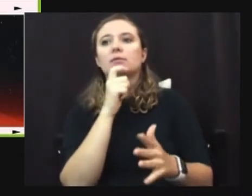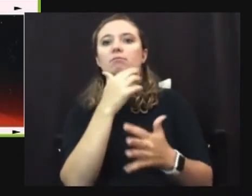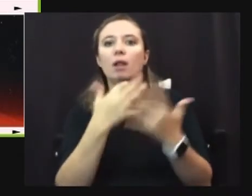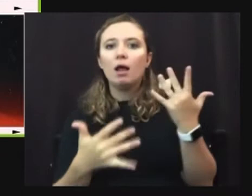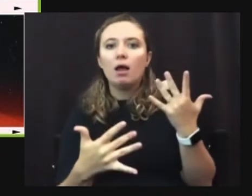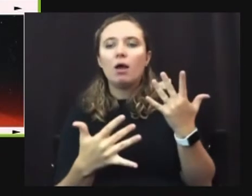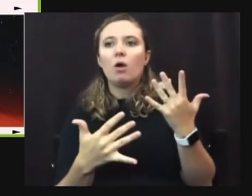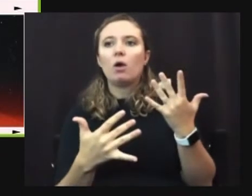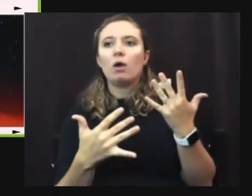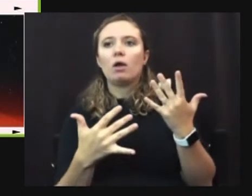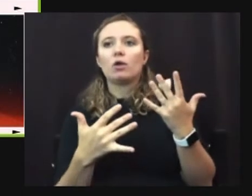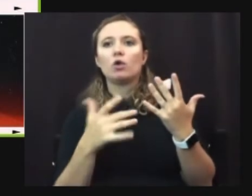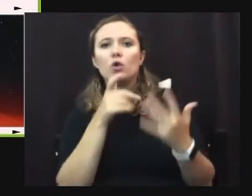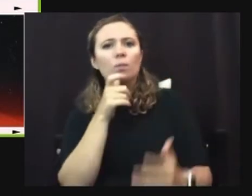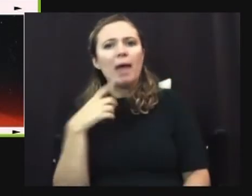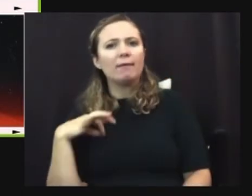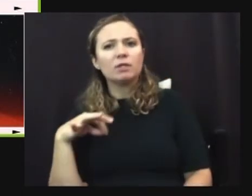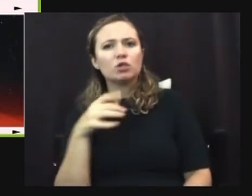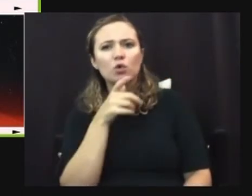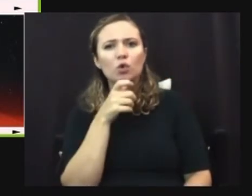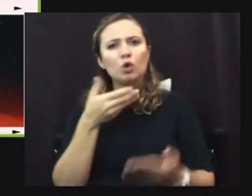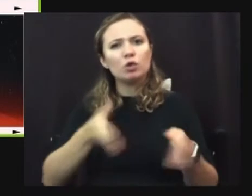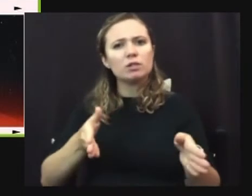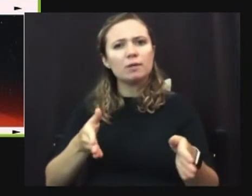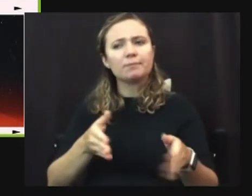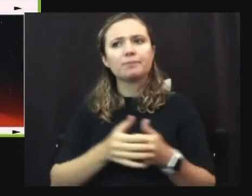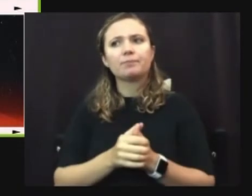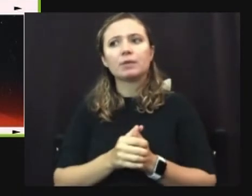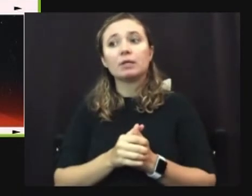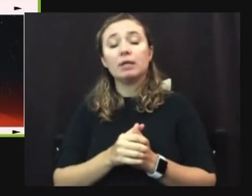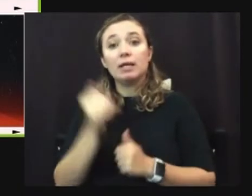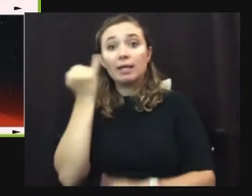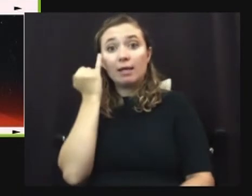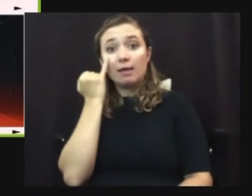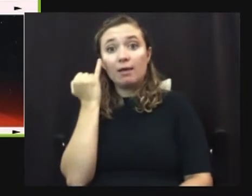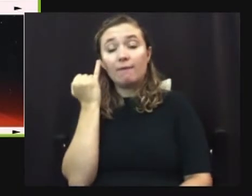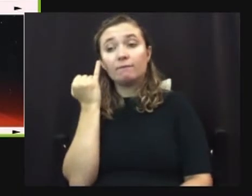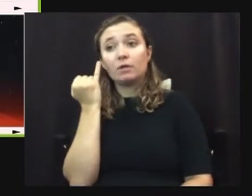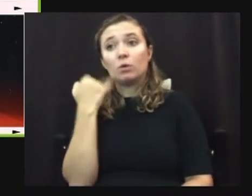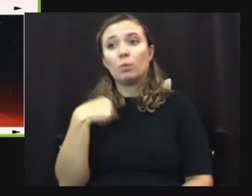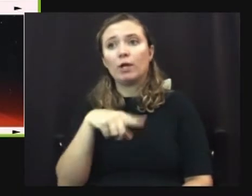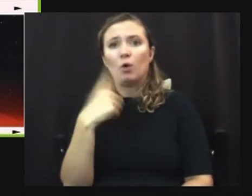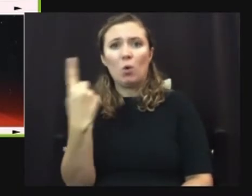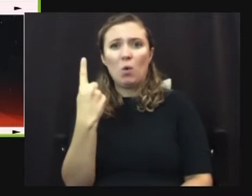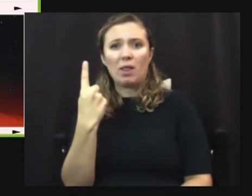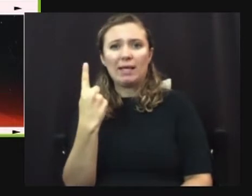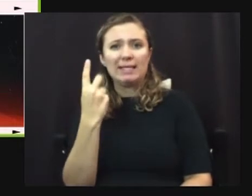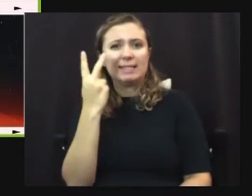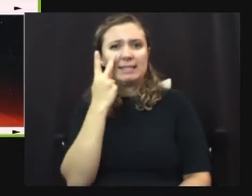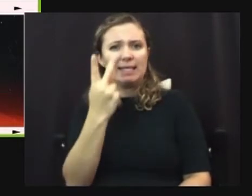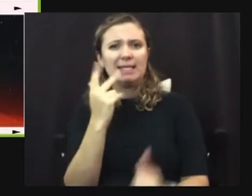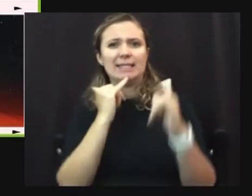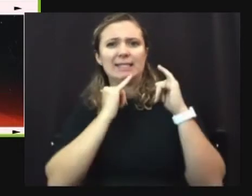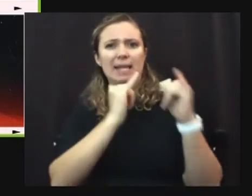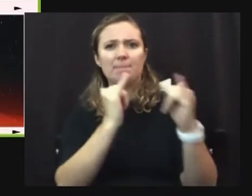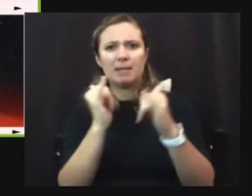profile? If that's what we're looking for, and we can only see